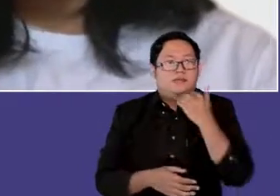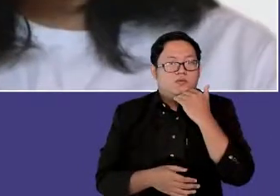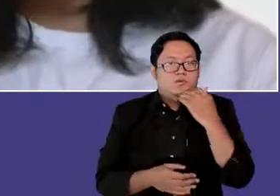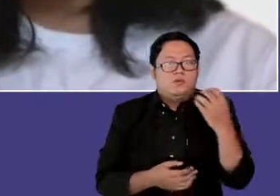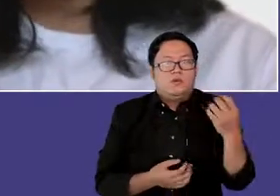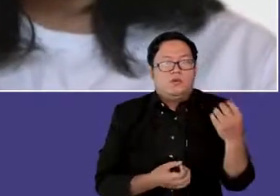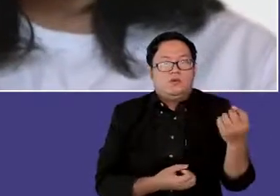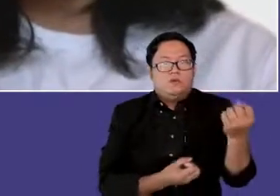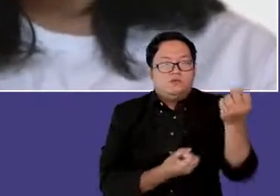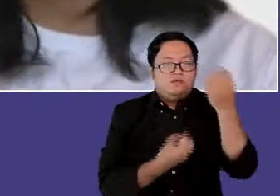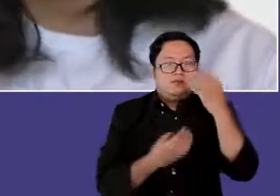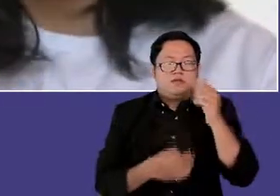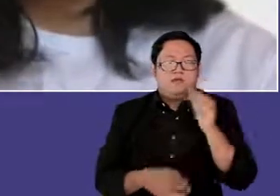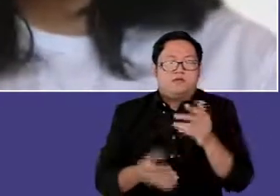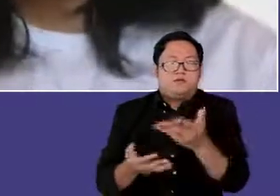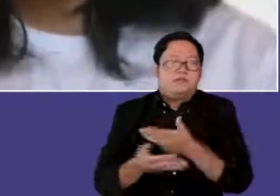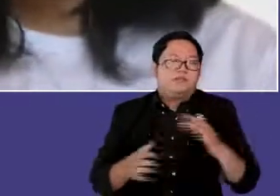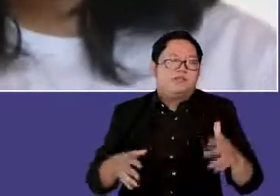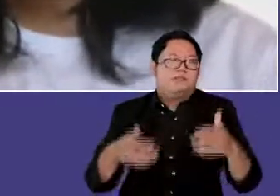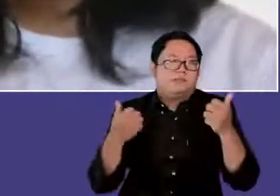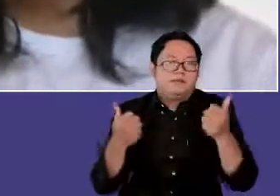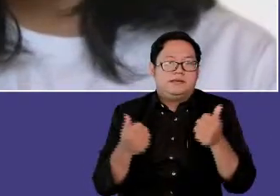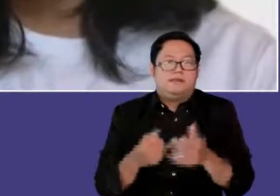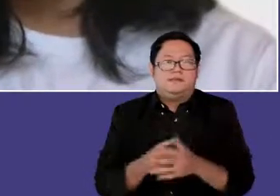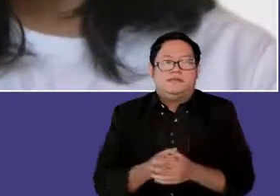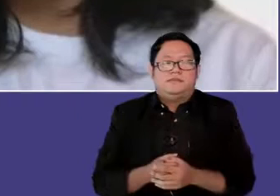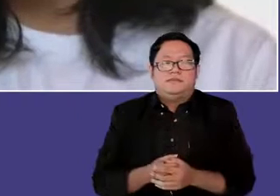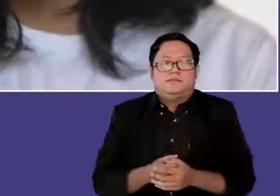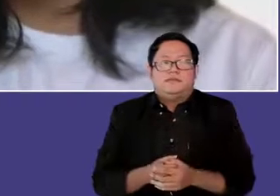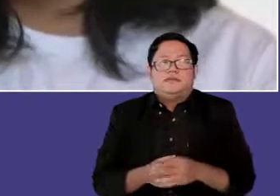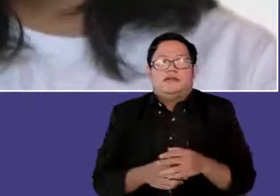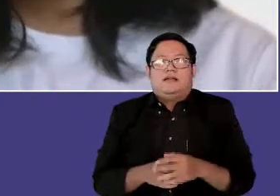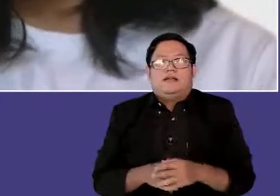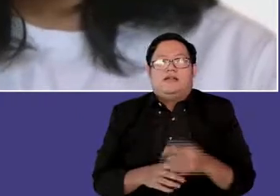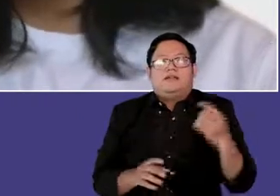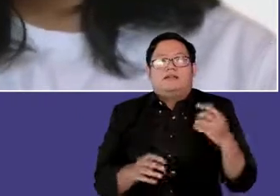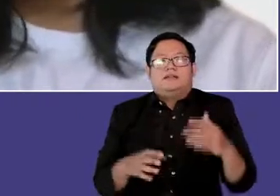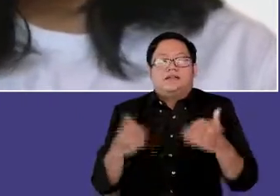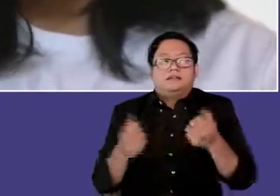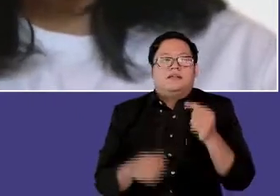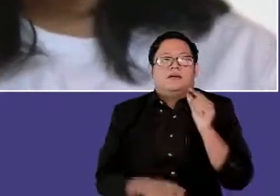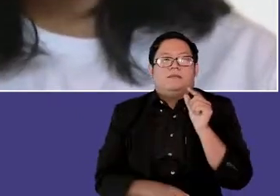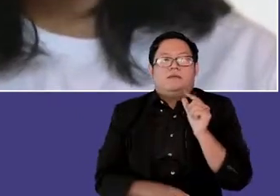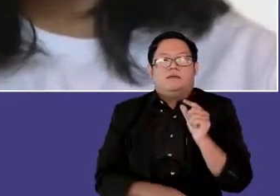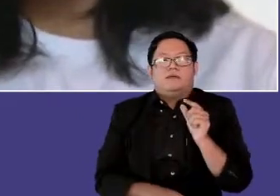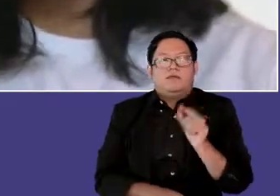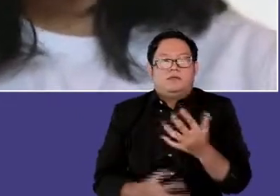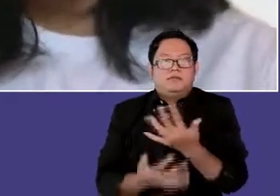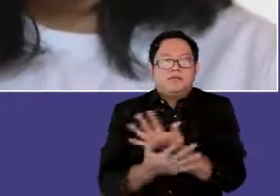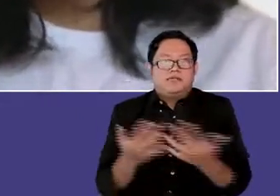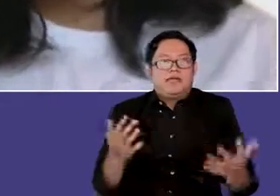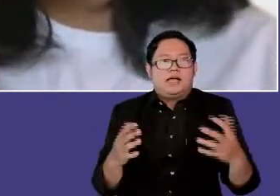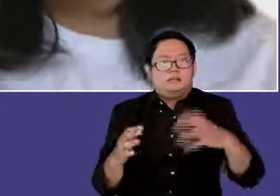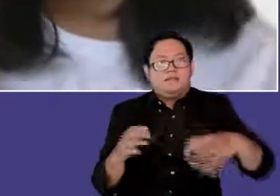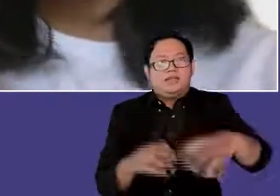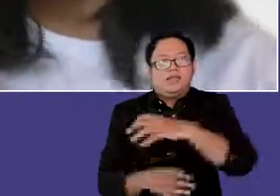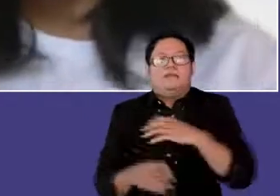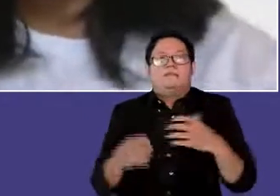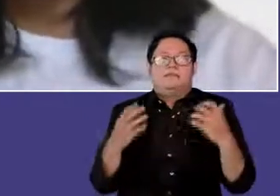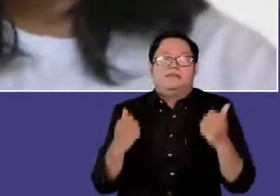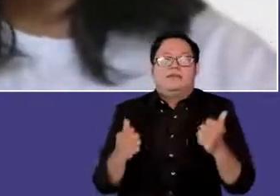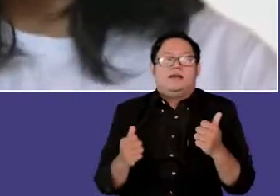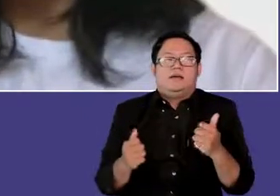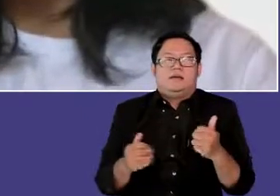as people are also optimistic towards facing better situation next year as